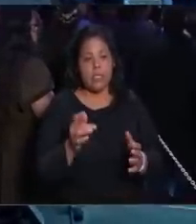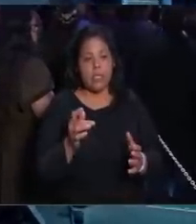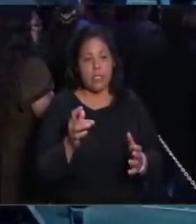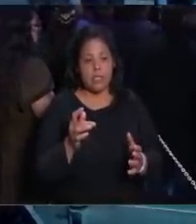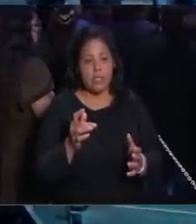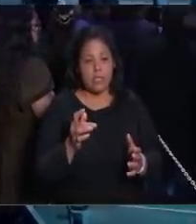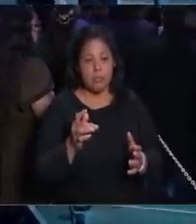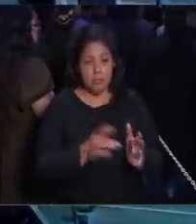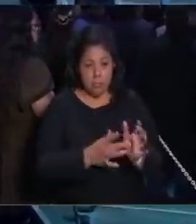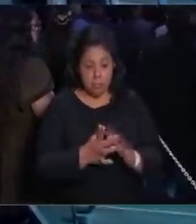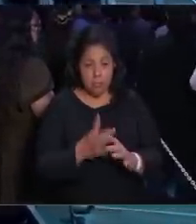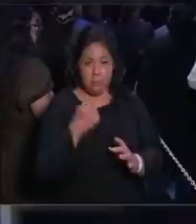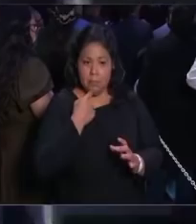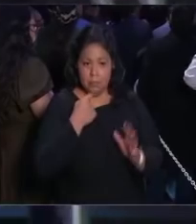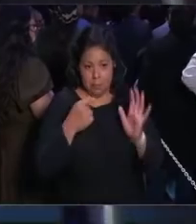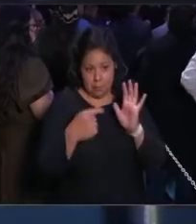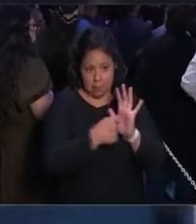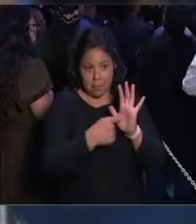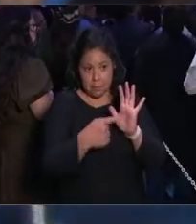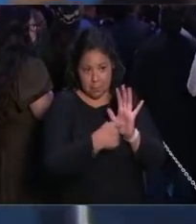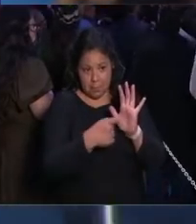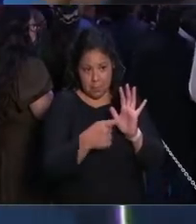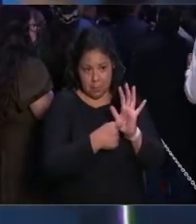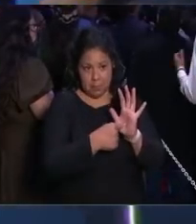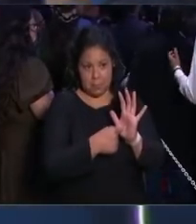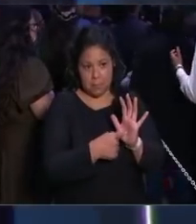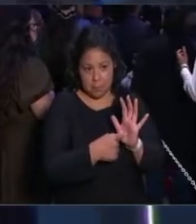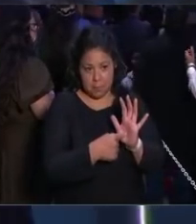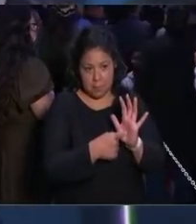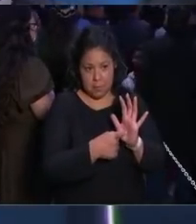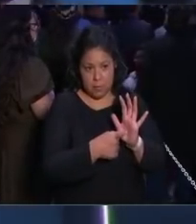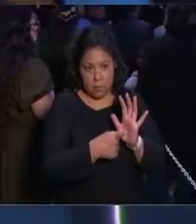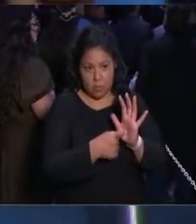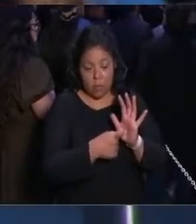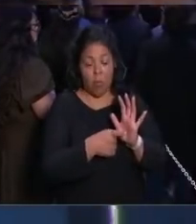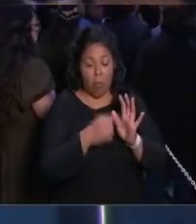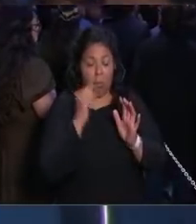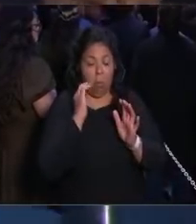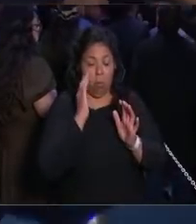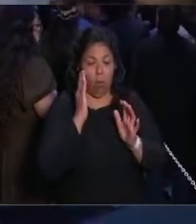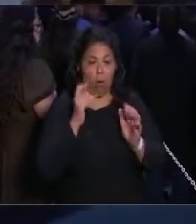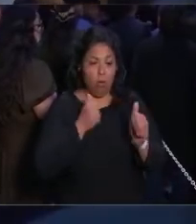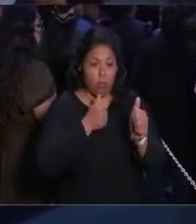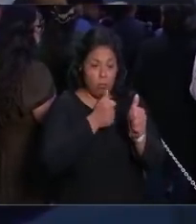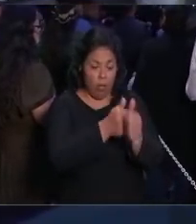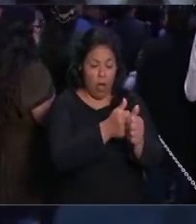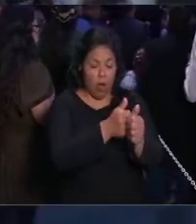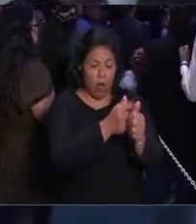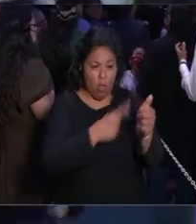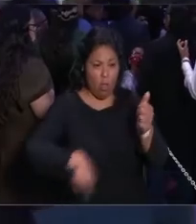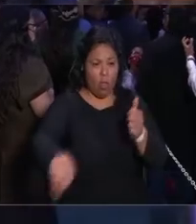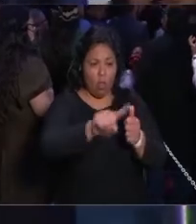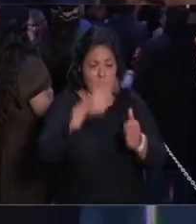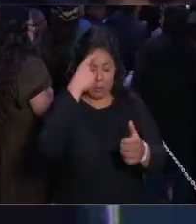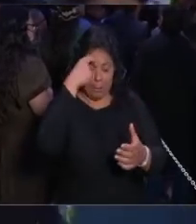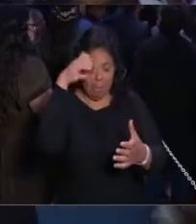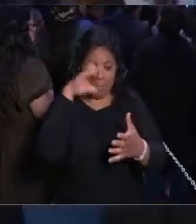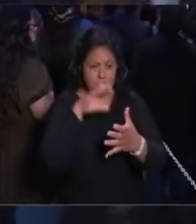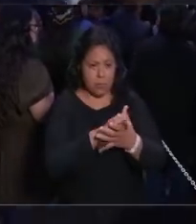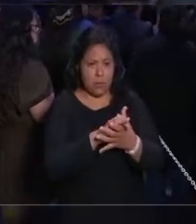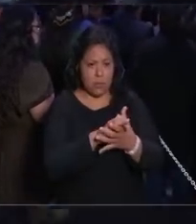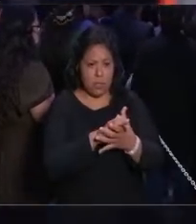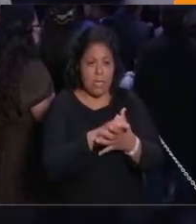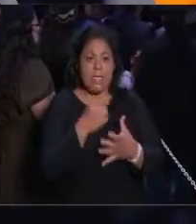17 y 18. And these signs. Jesús dijo, y estas señales. Will follow them that believe. Seguirán aquellos que